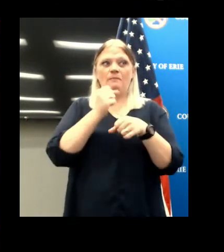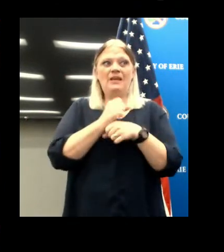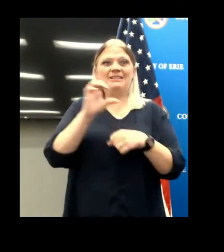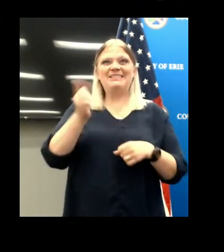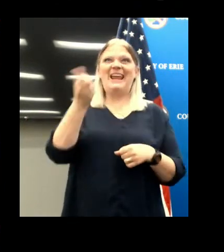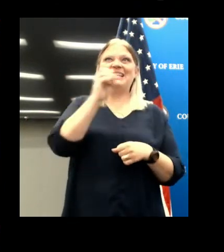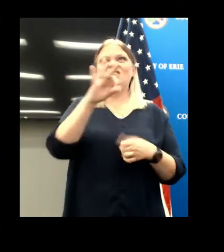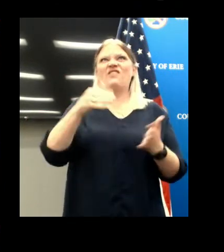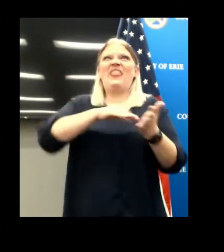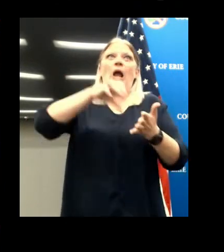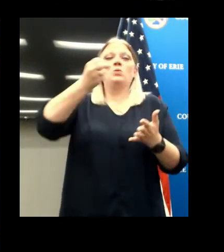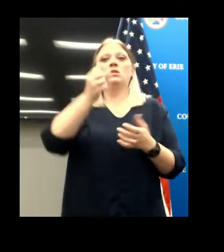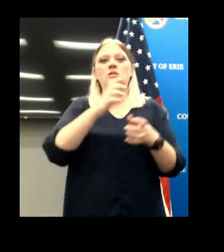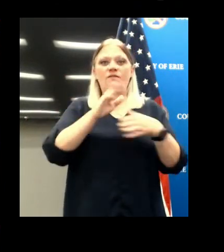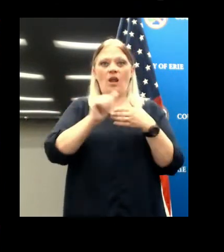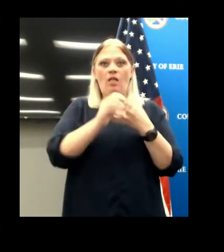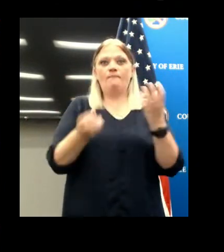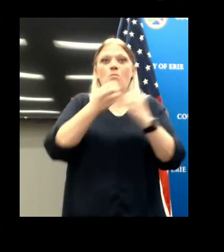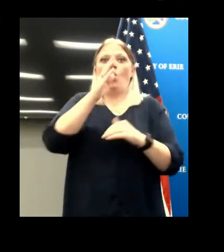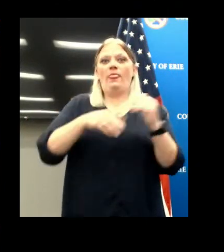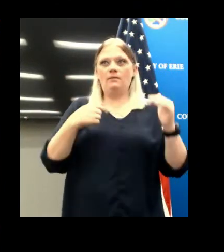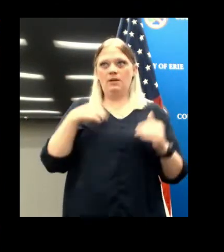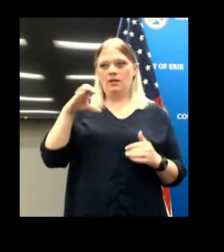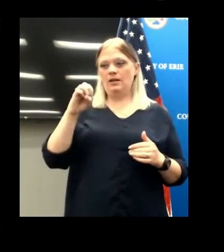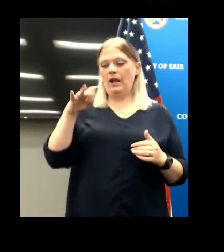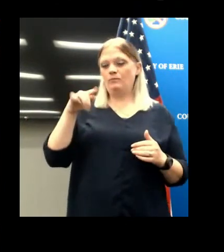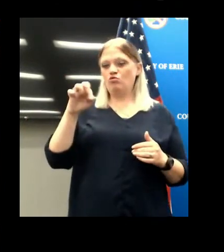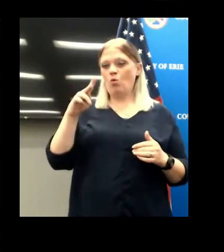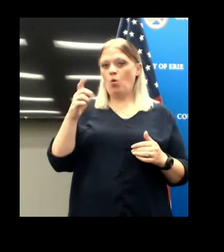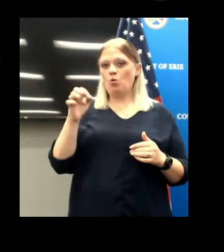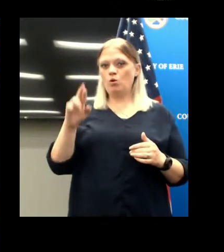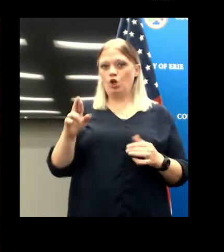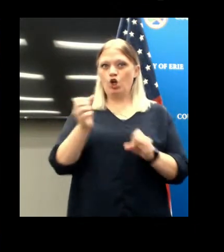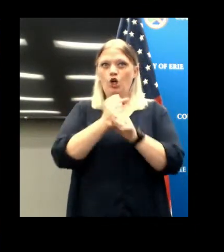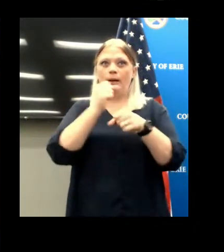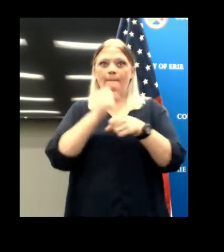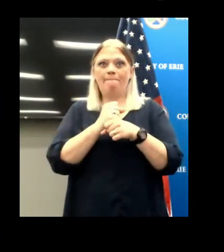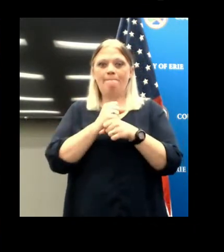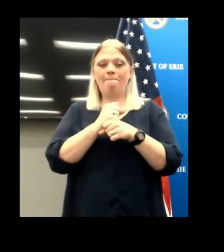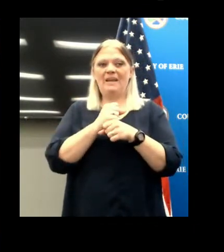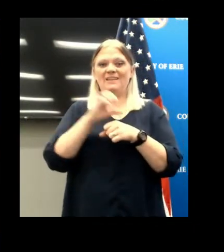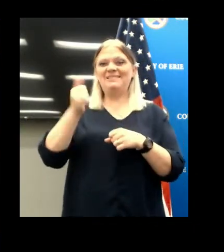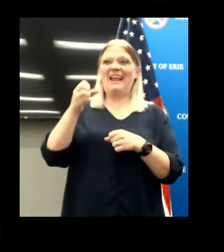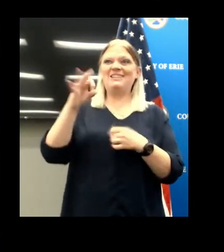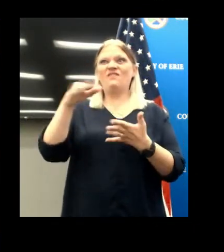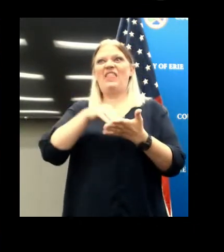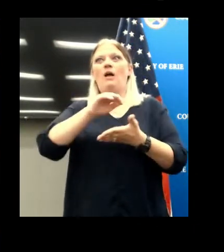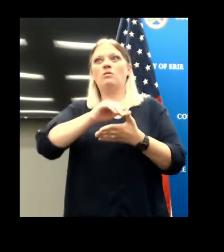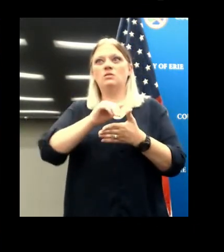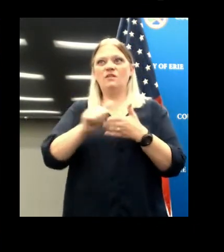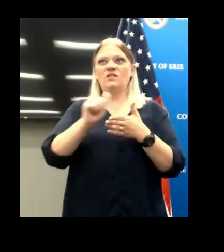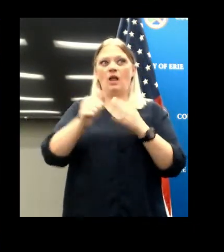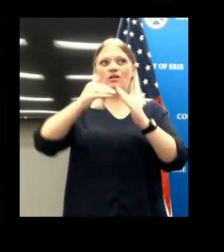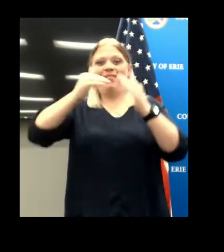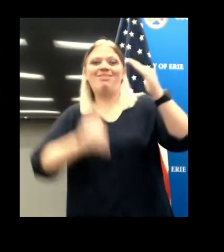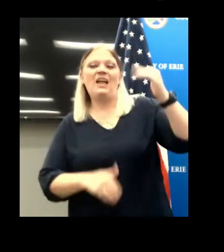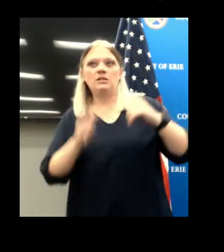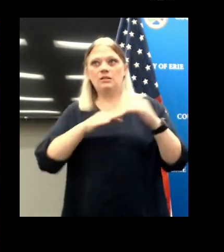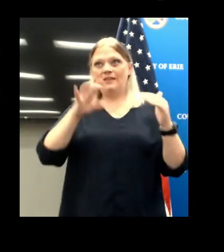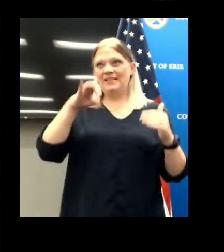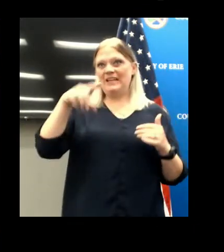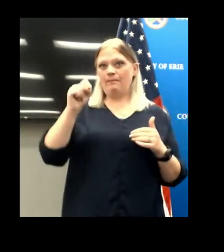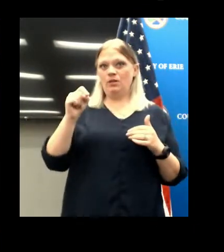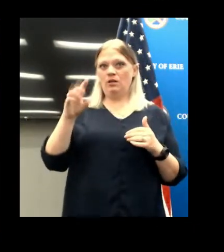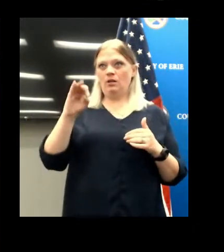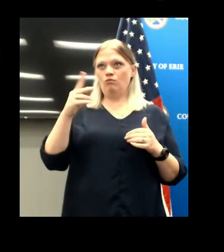do. The comptroller makes tens of thousands of dollars less than the deputy comptroller. And that's just how it is for